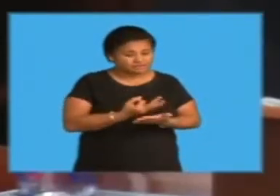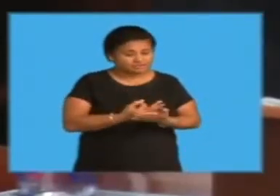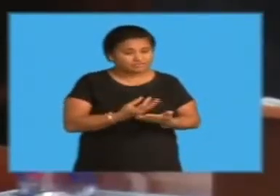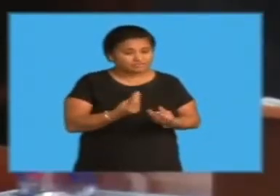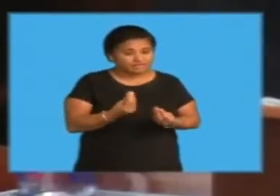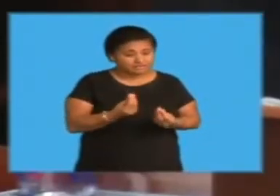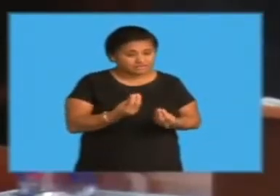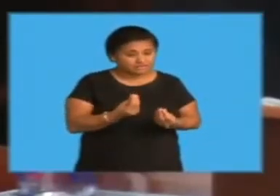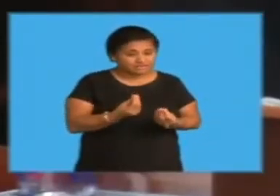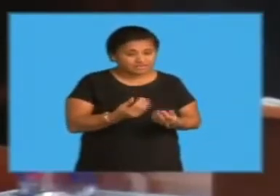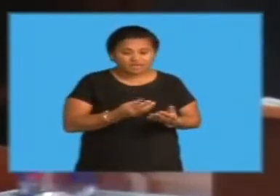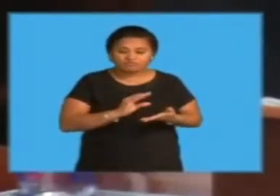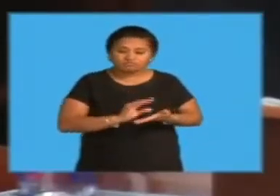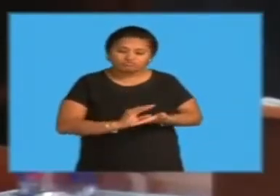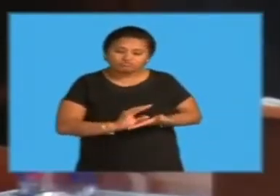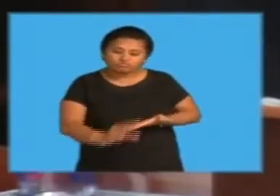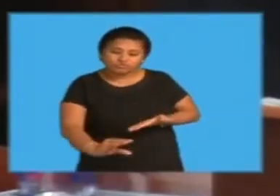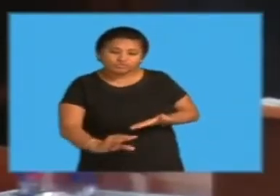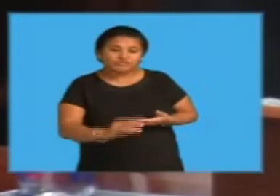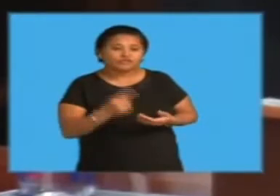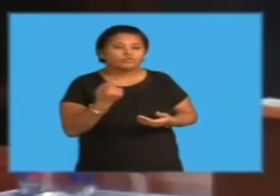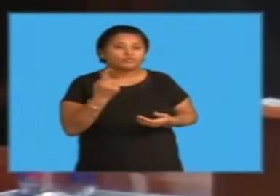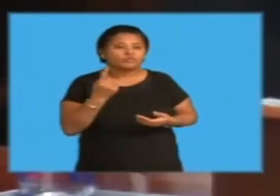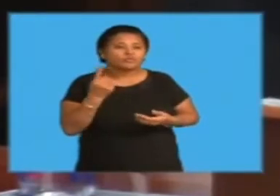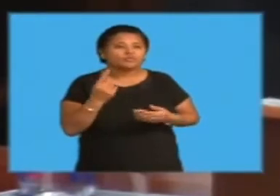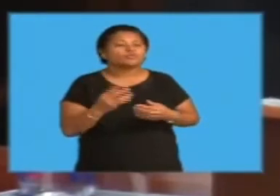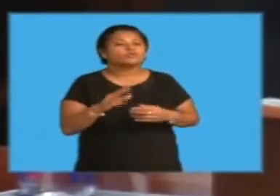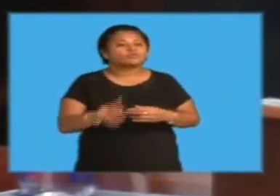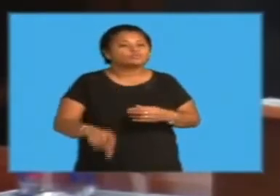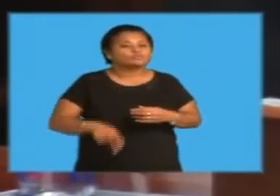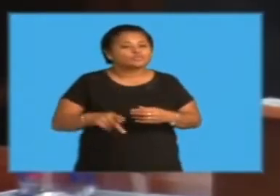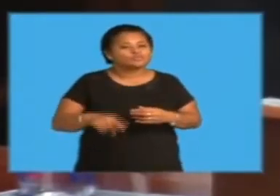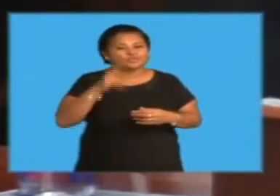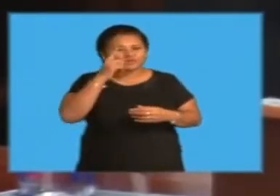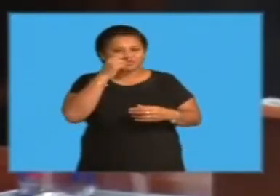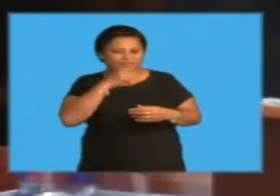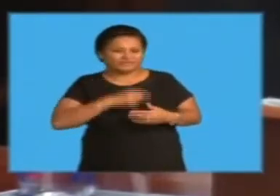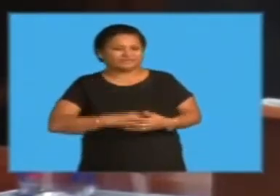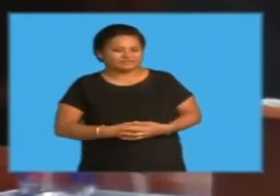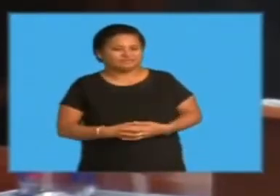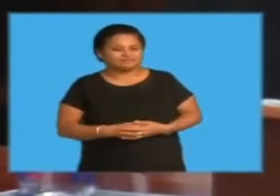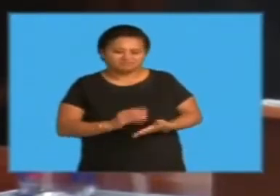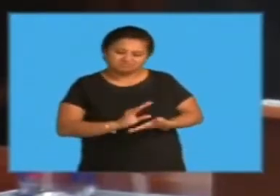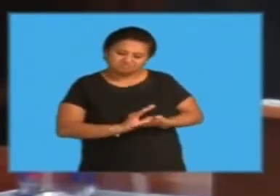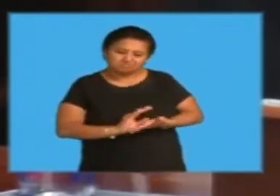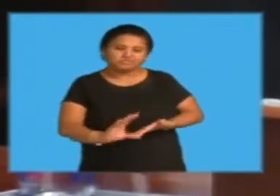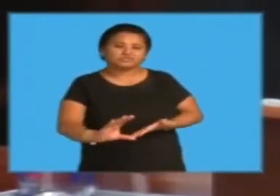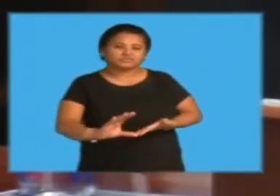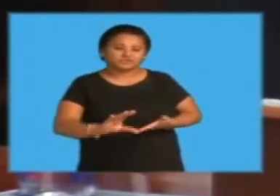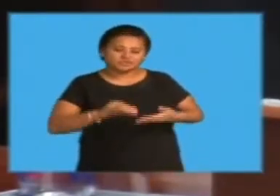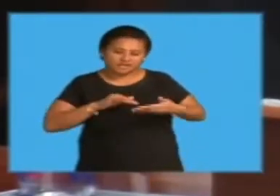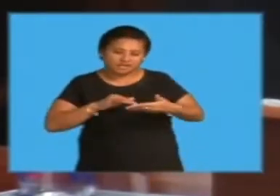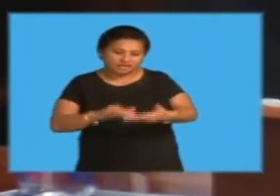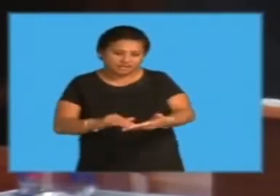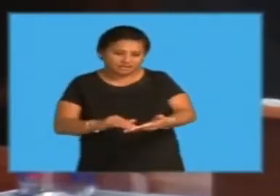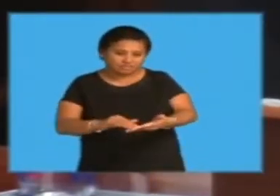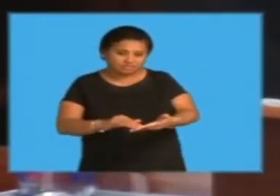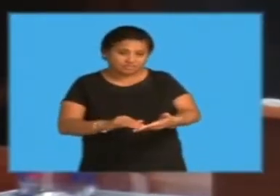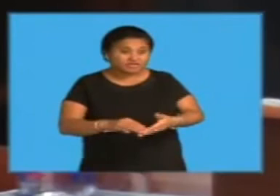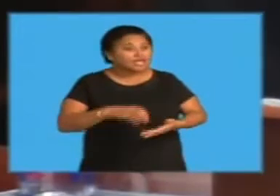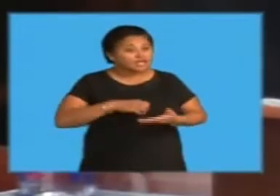hands of the lowest income Fijians by reducing the number of things they once had to pay for. Public education is now truly